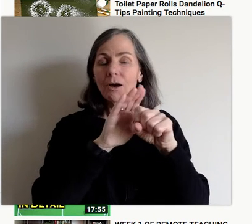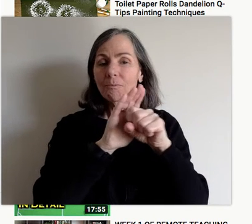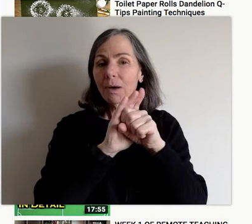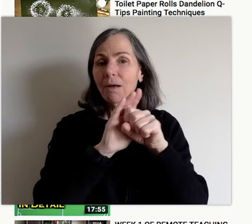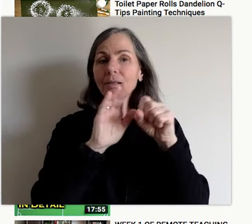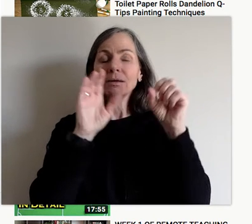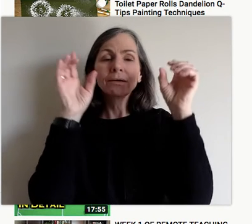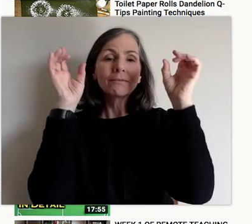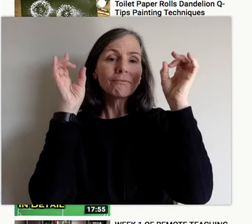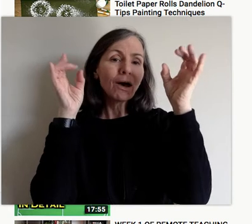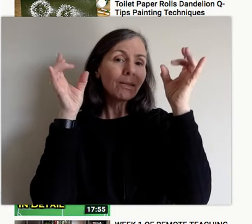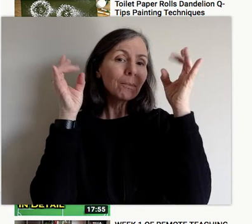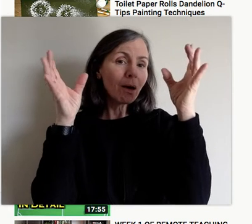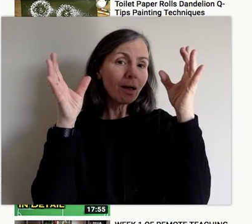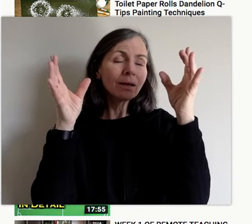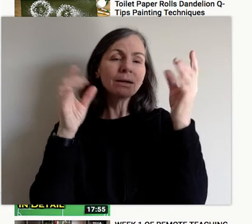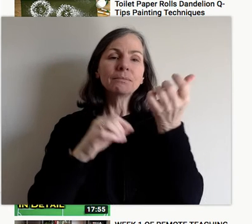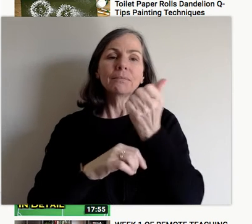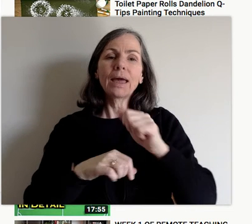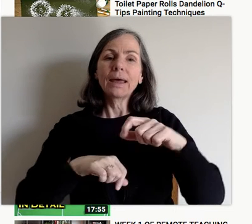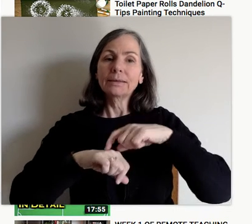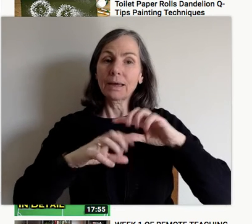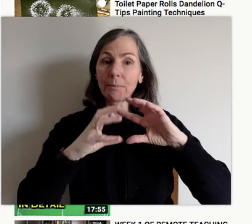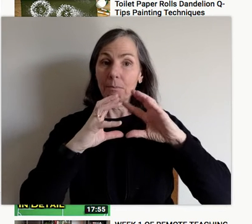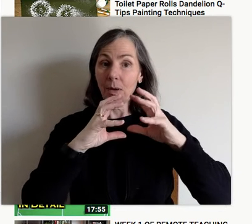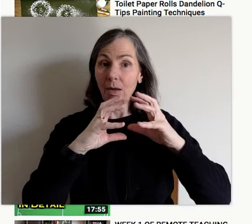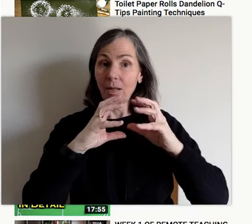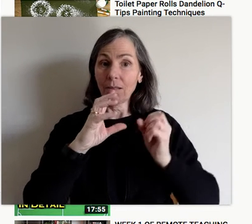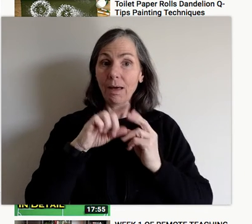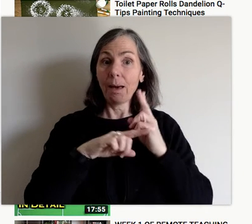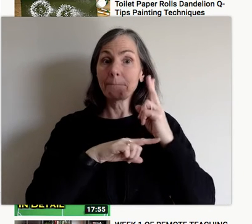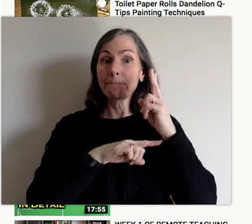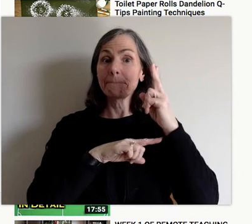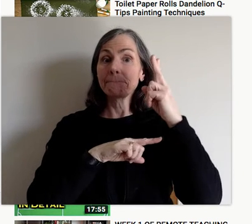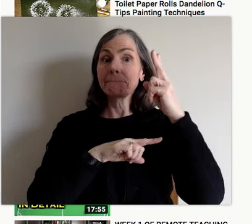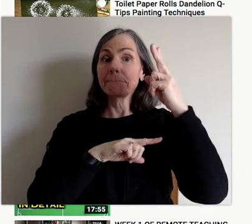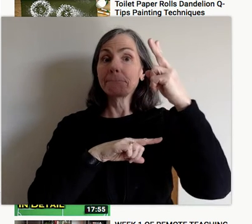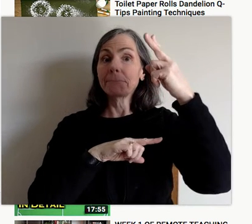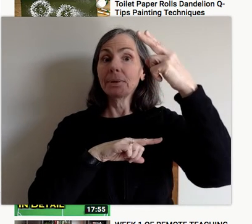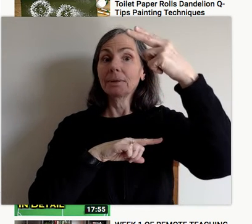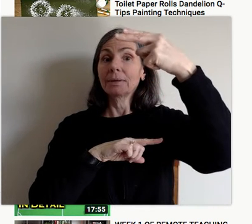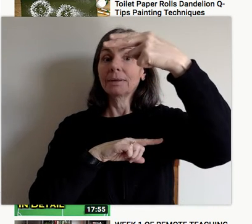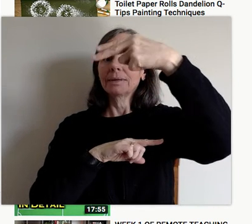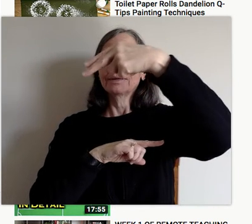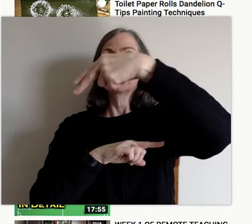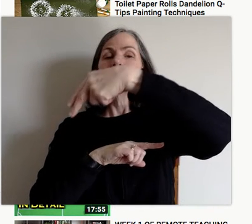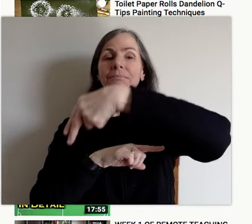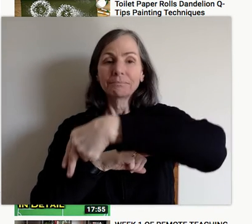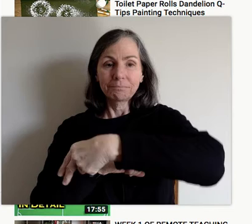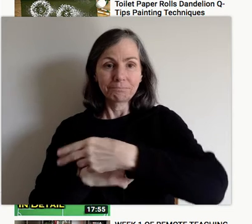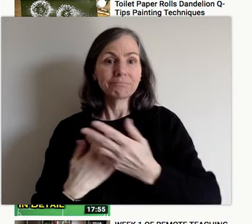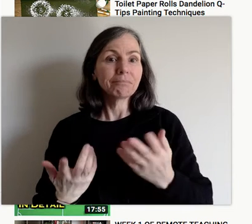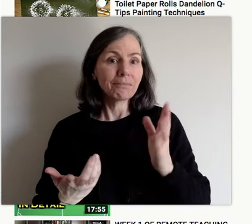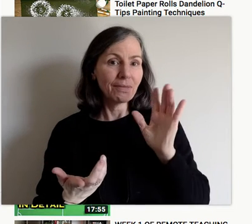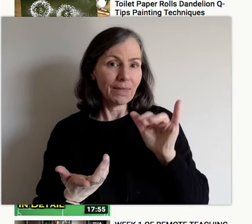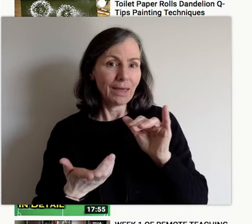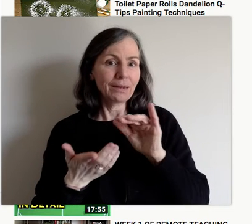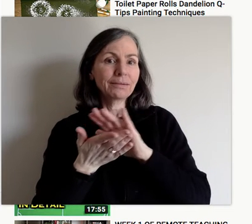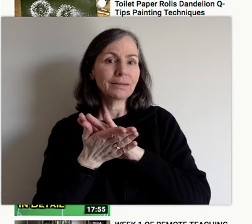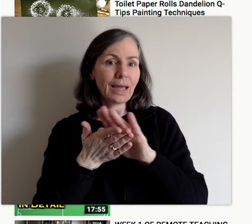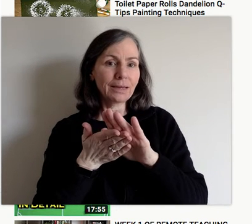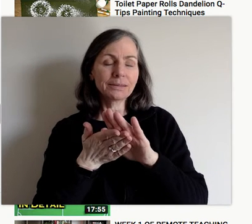volleyball, anytime a ball goes up into the air, it makes that